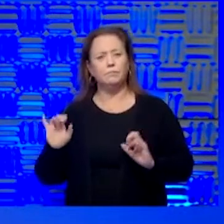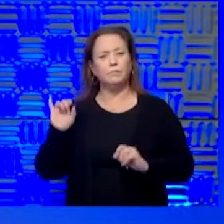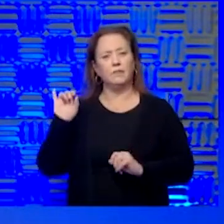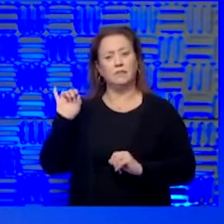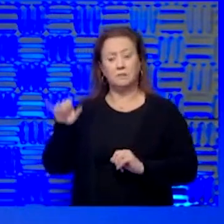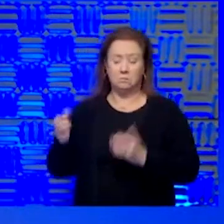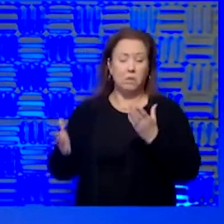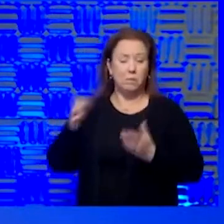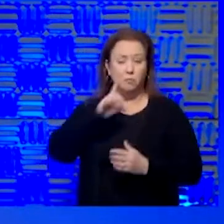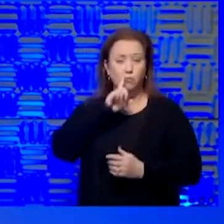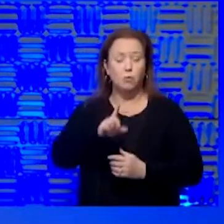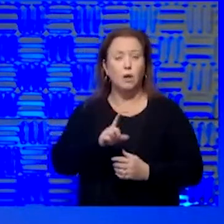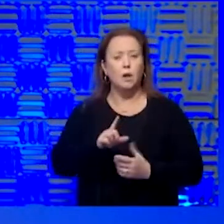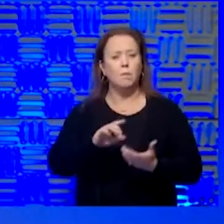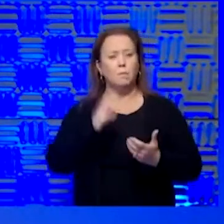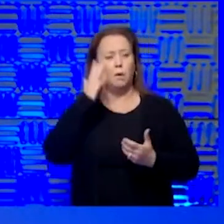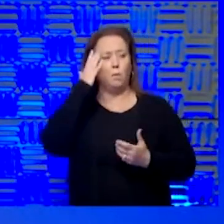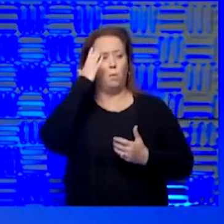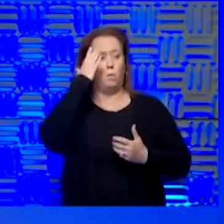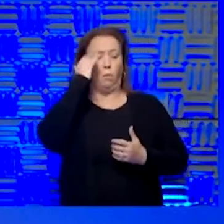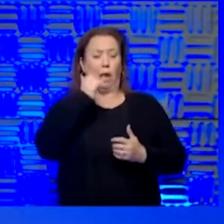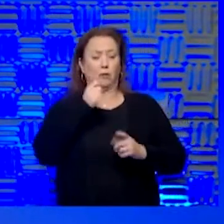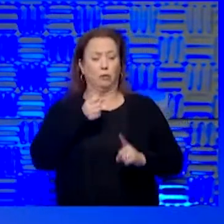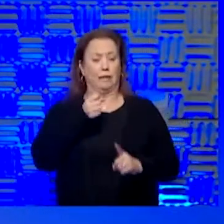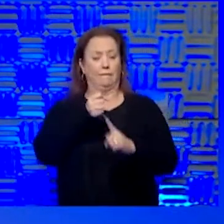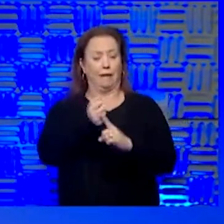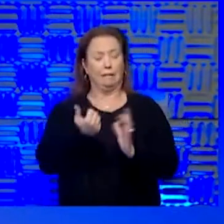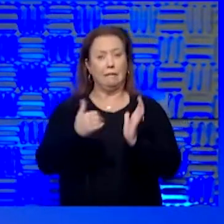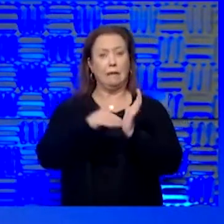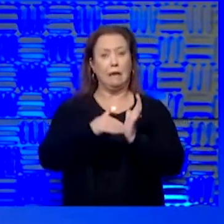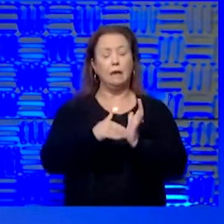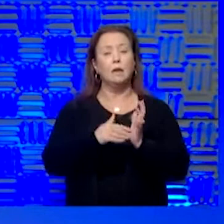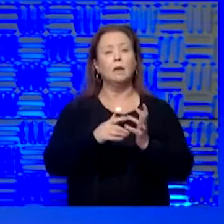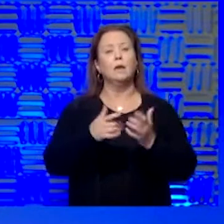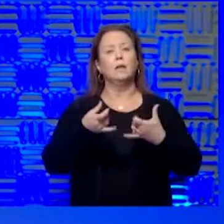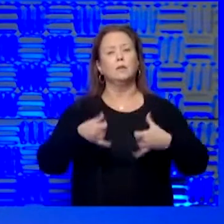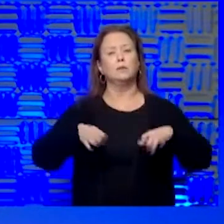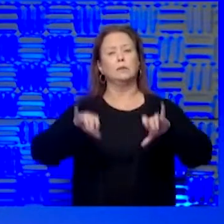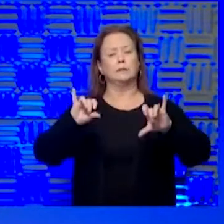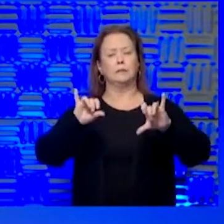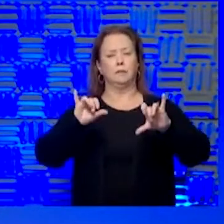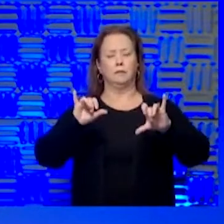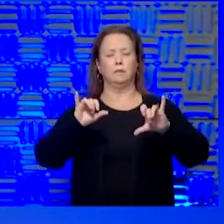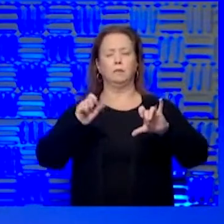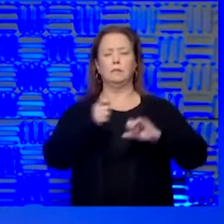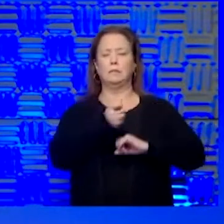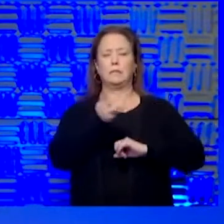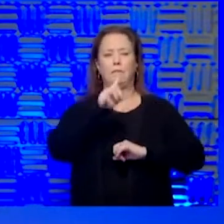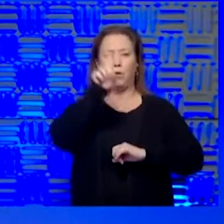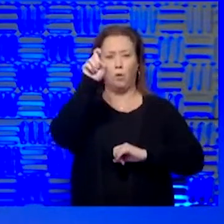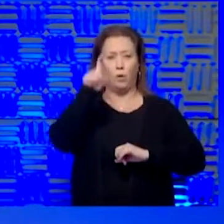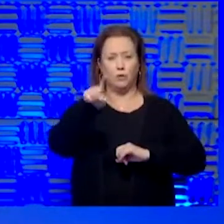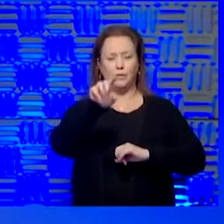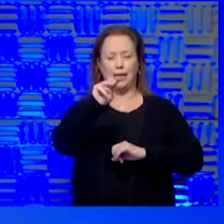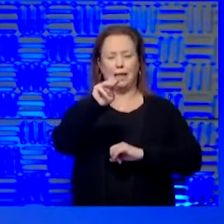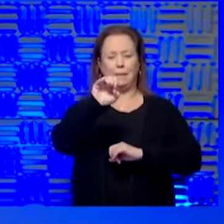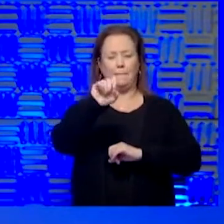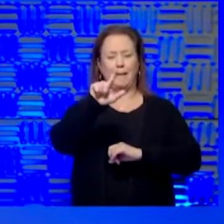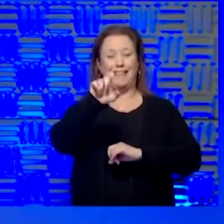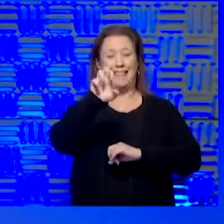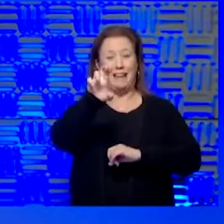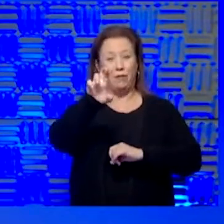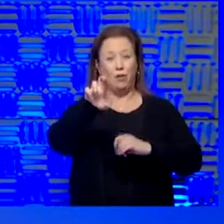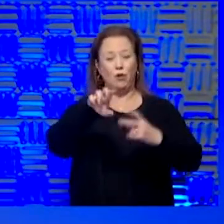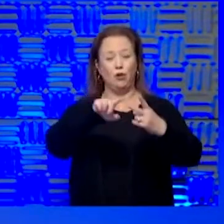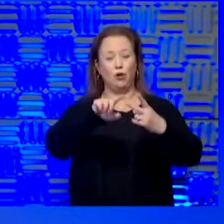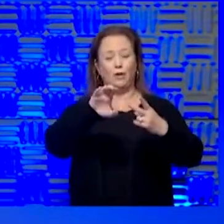be true, but why did you get reinfected in the first place? So there's still a lot of questions at the molecular and cellular level